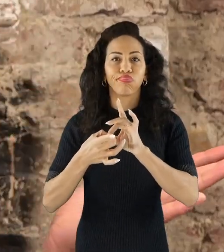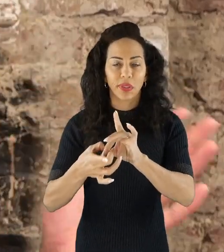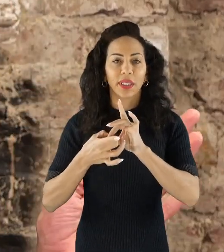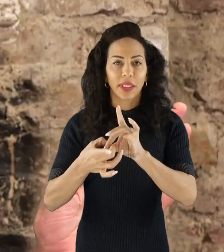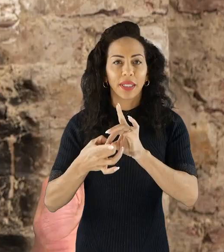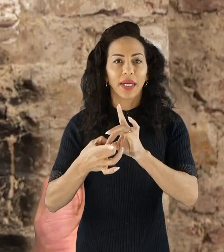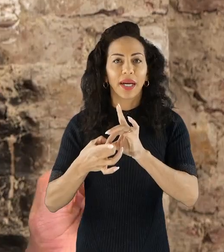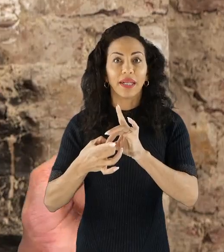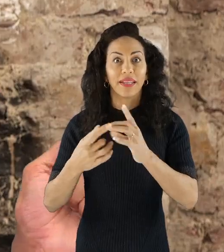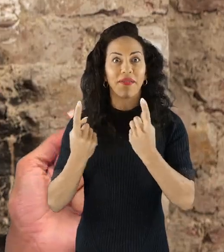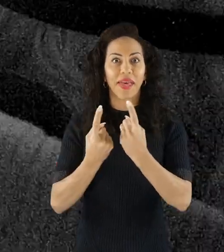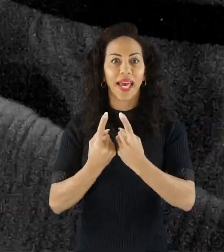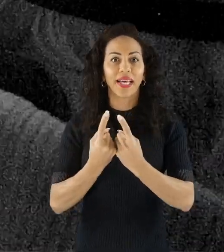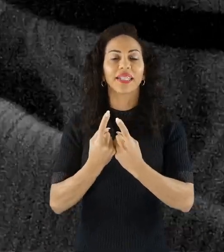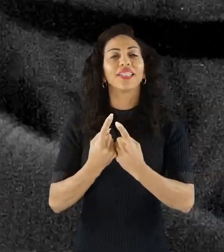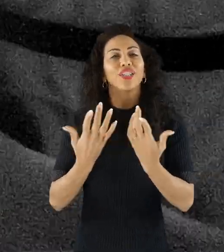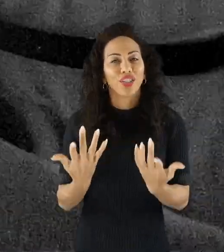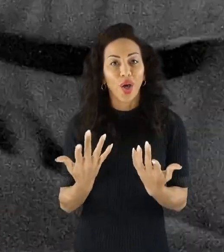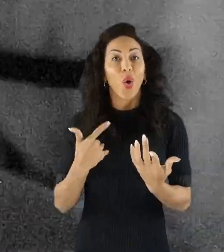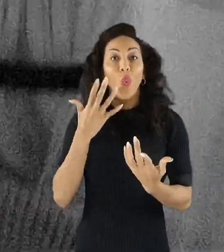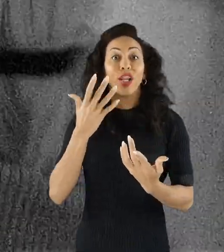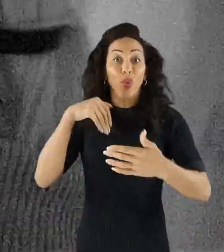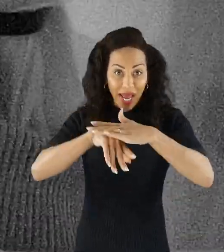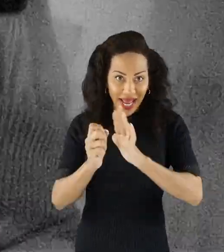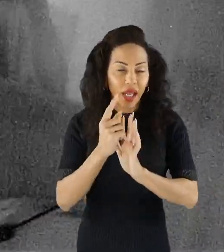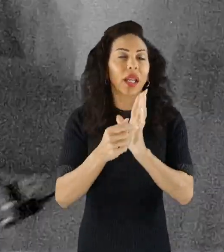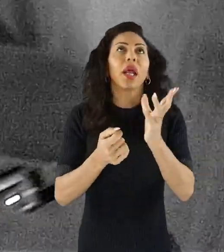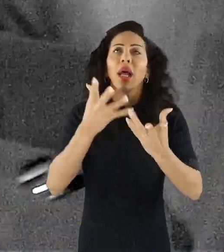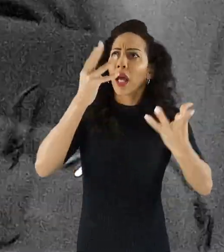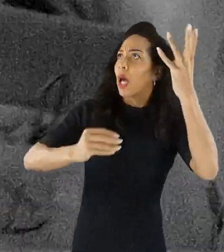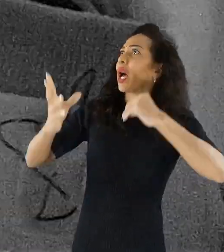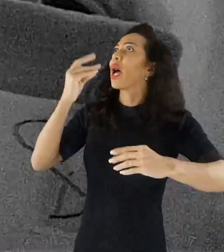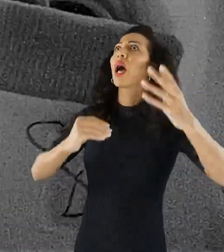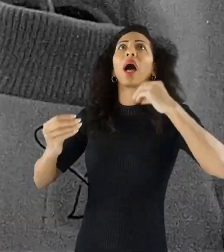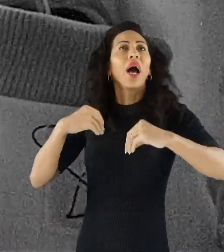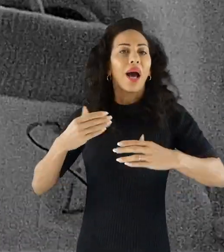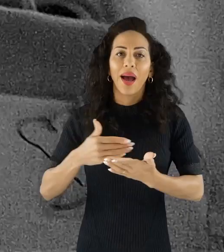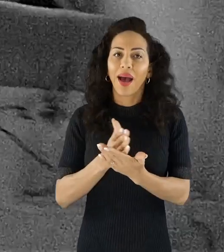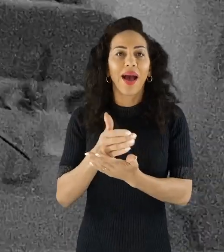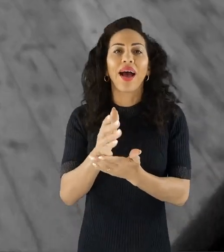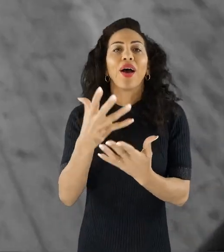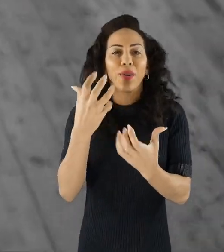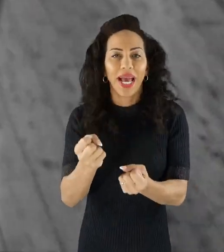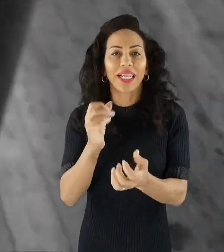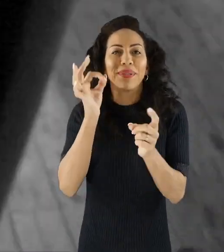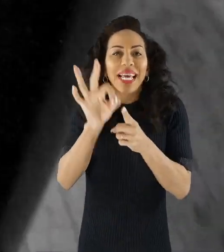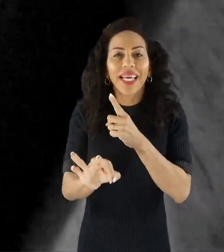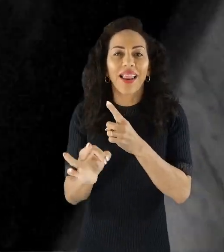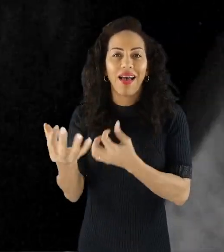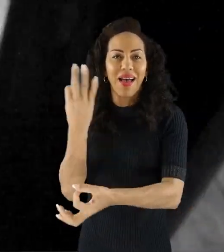to experience when they came out, so it kind of reflected what they'd just been living through. And so we had